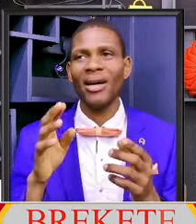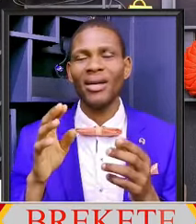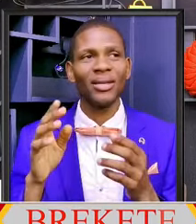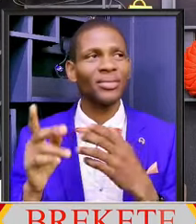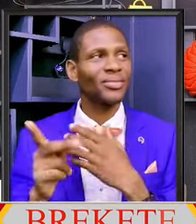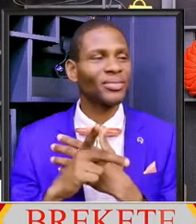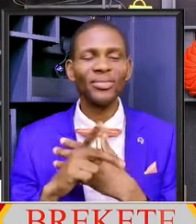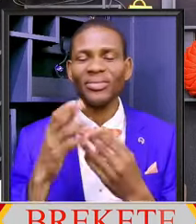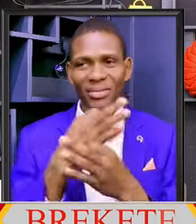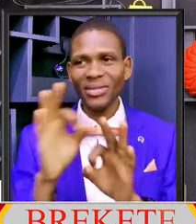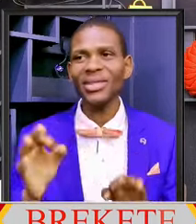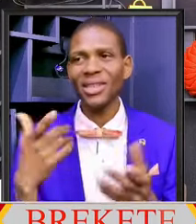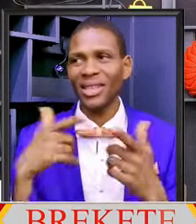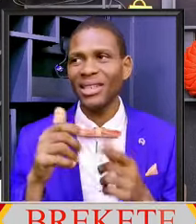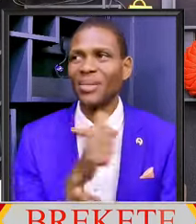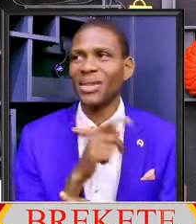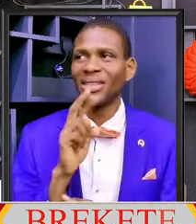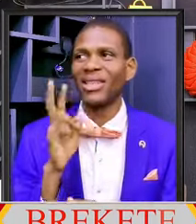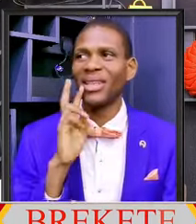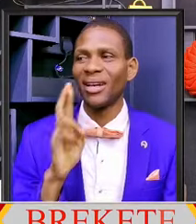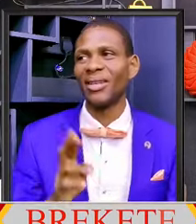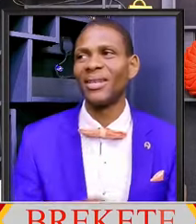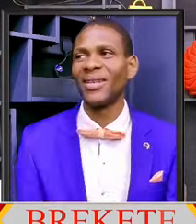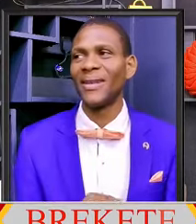I will make it for now, free. No, for appreciate her. Now.